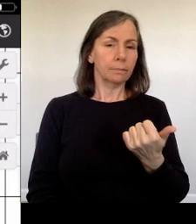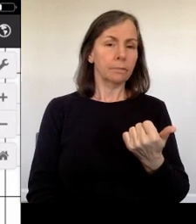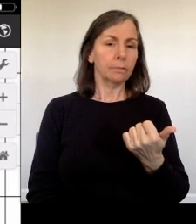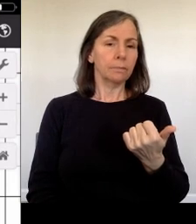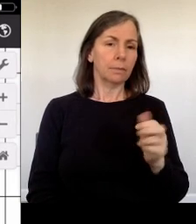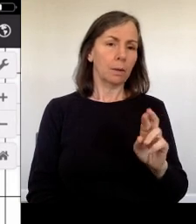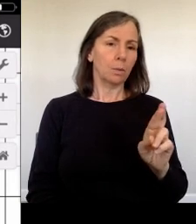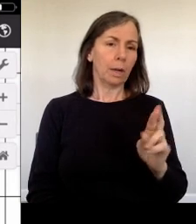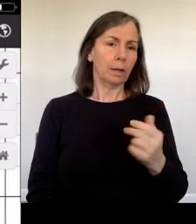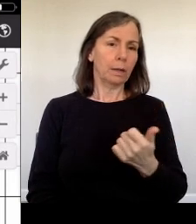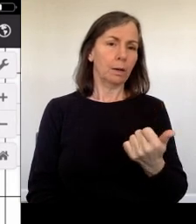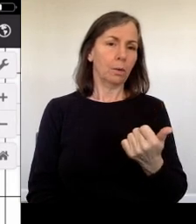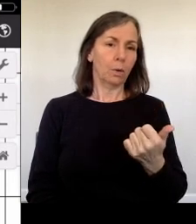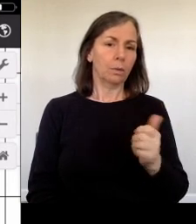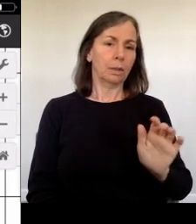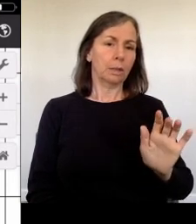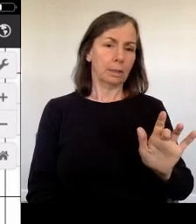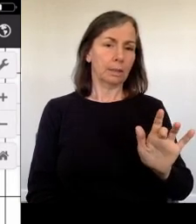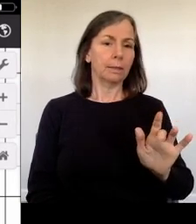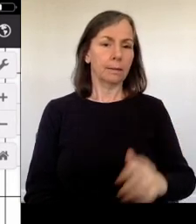arrow,